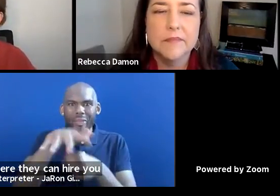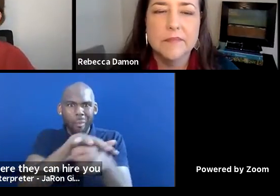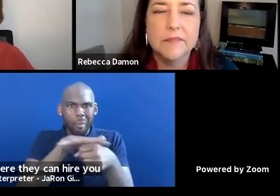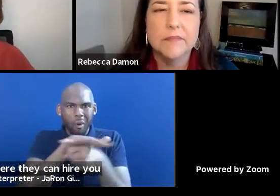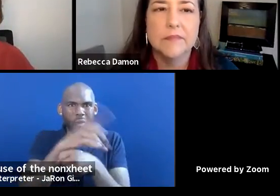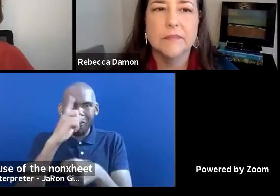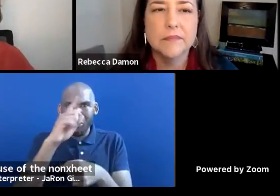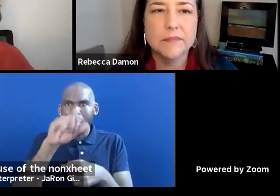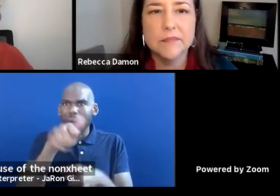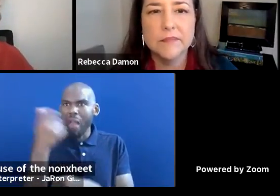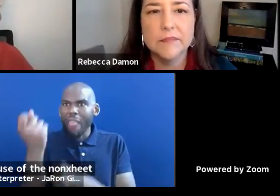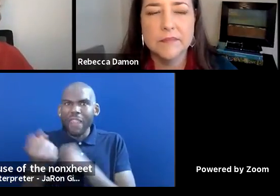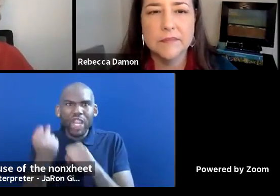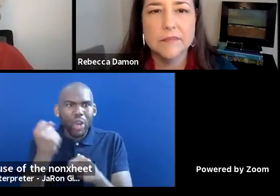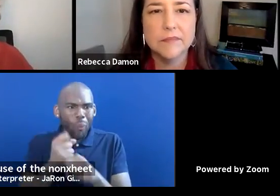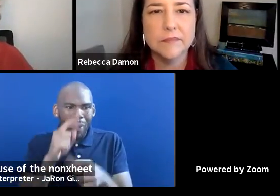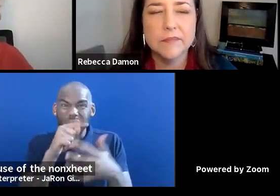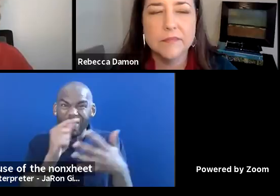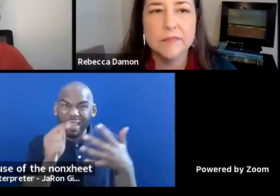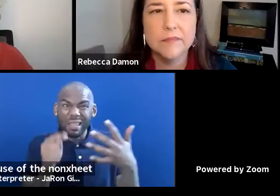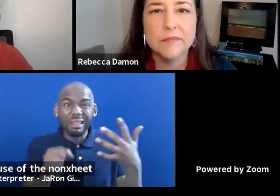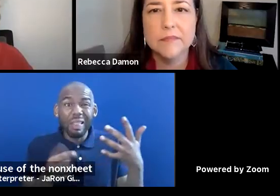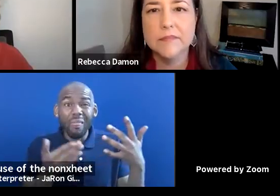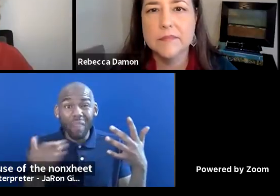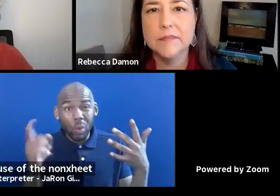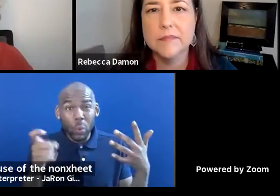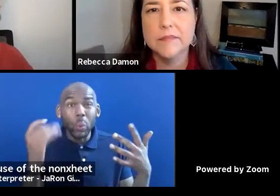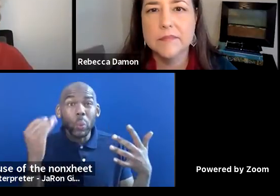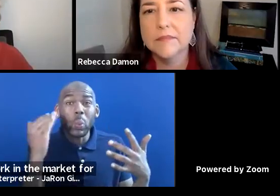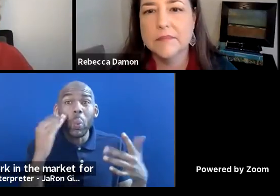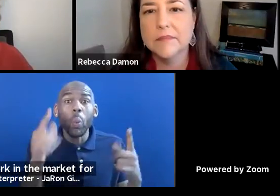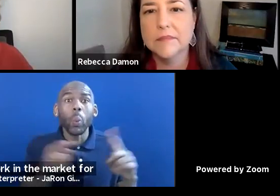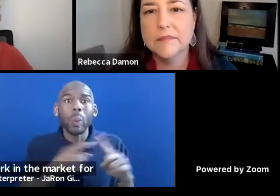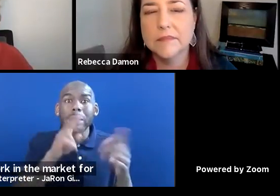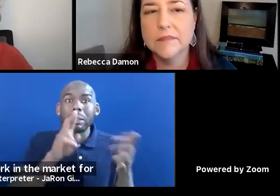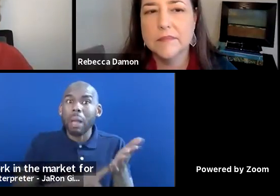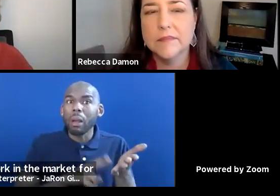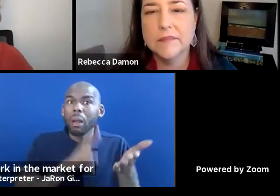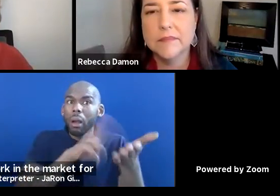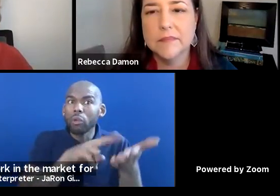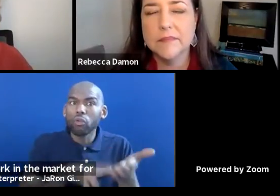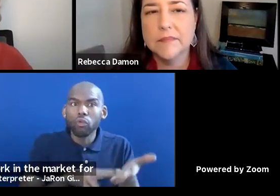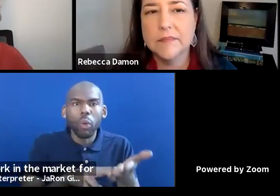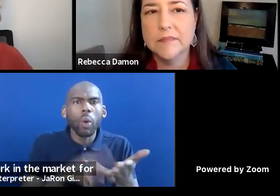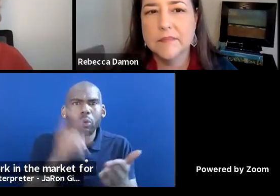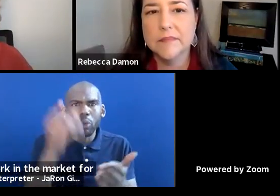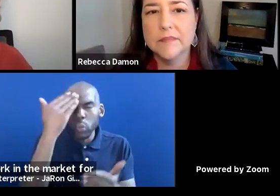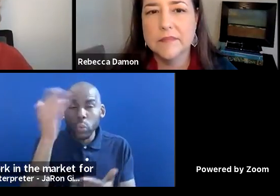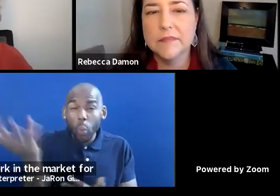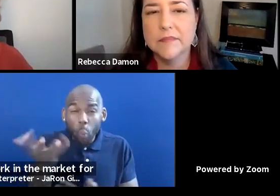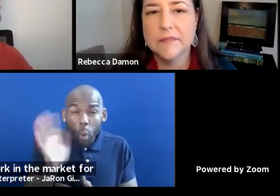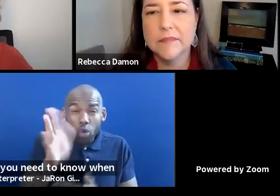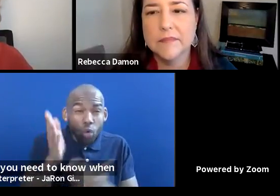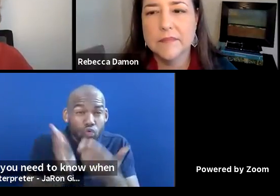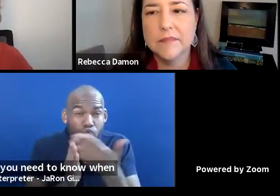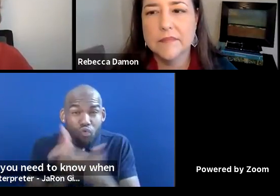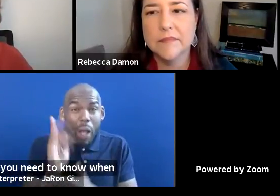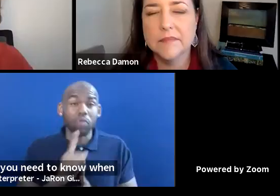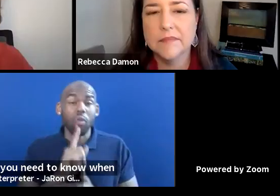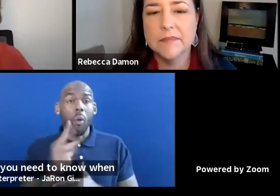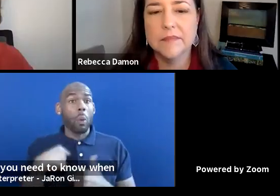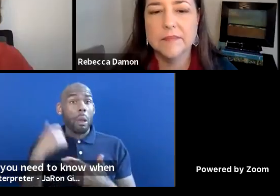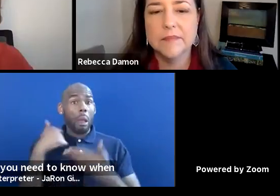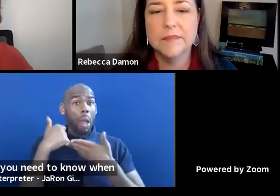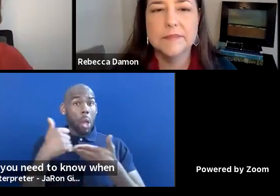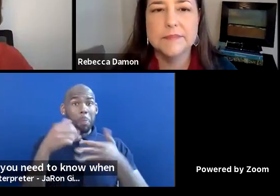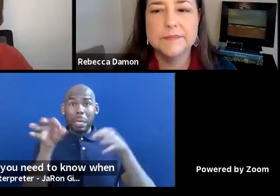These are the things you need to know in signing a contract. Very important that you know what your rights are, and we can help you explain these things to you, like